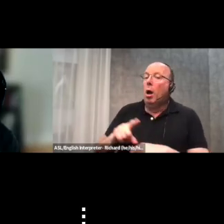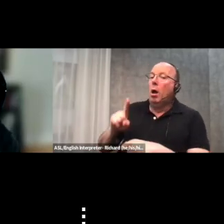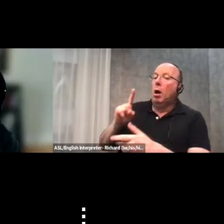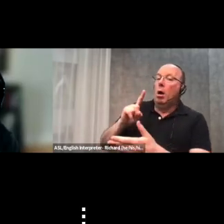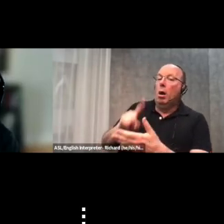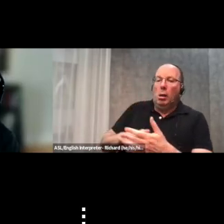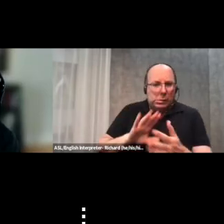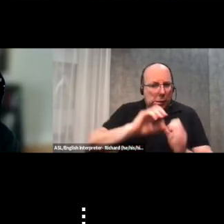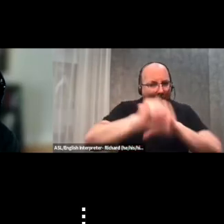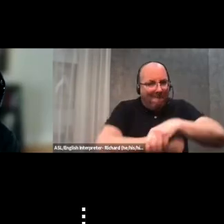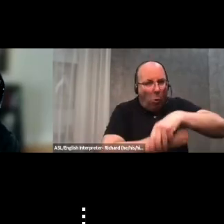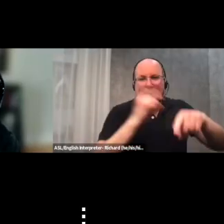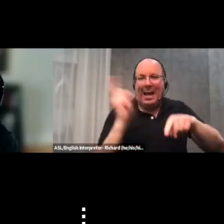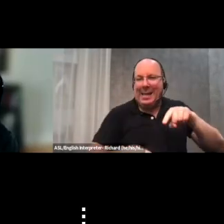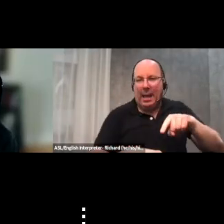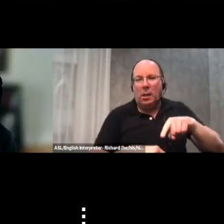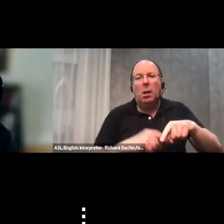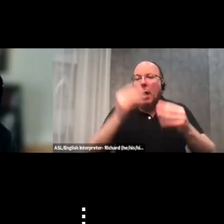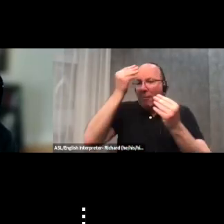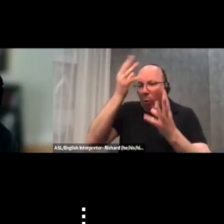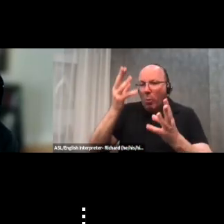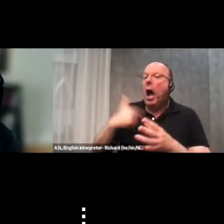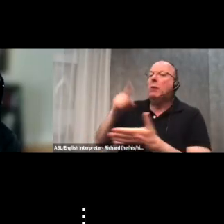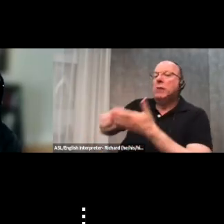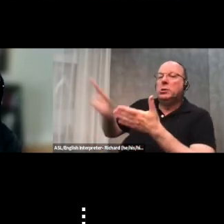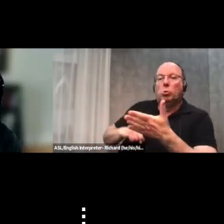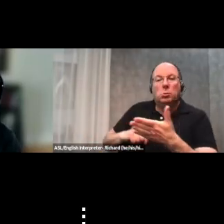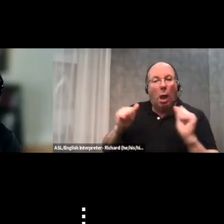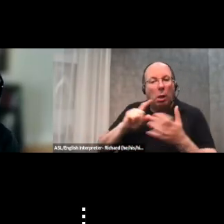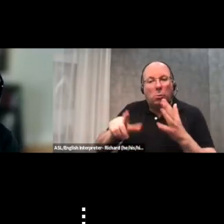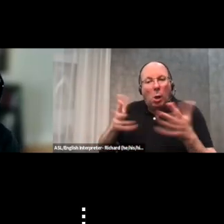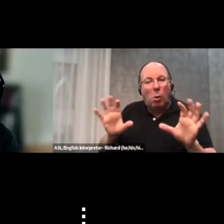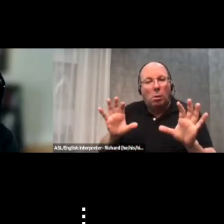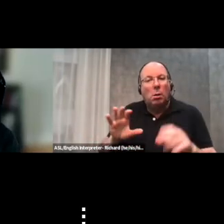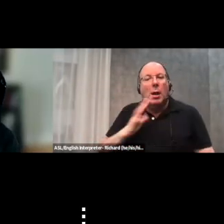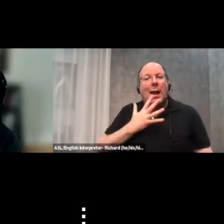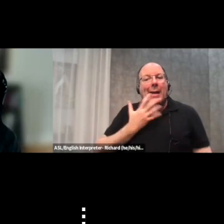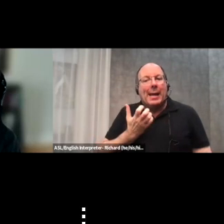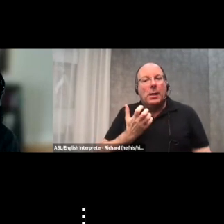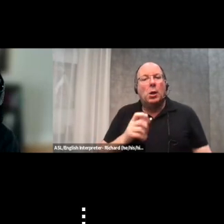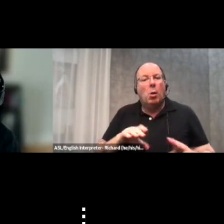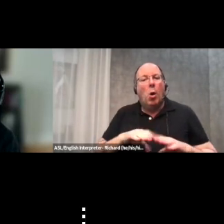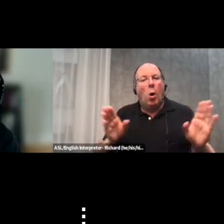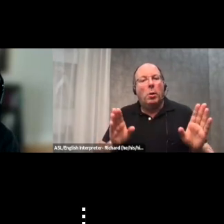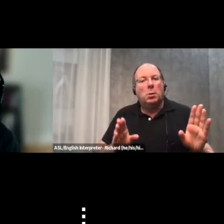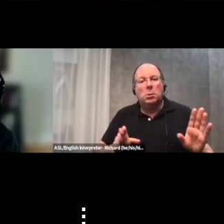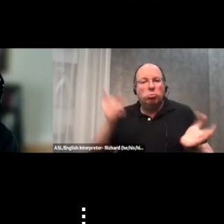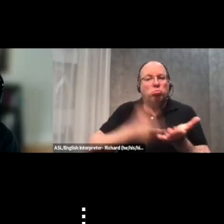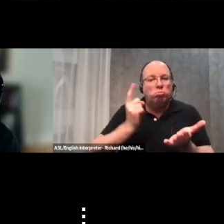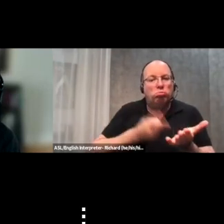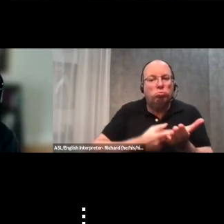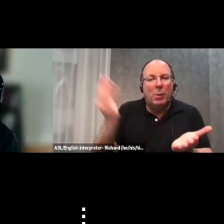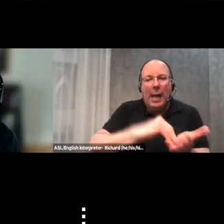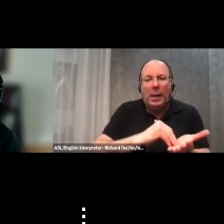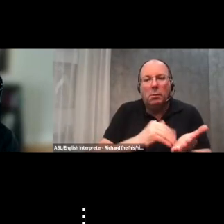be coerced. It needs to be informed. And kink should be open to renegotiation. That